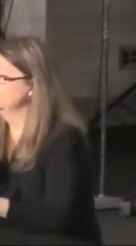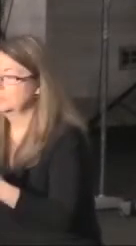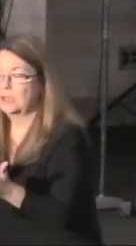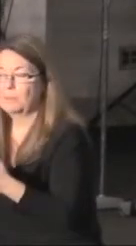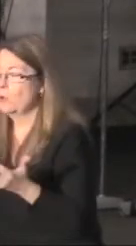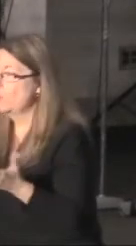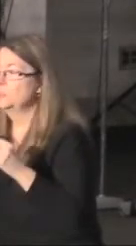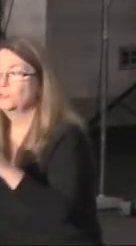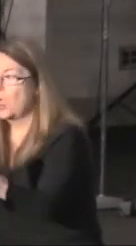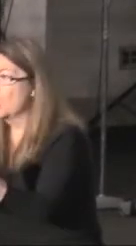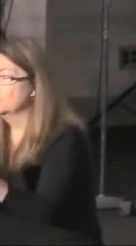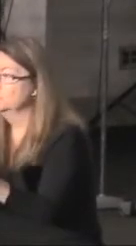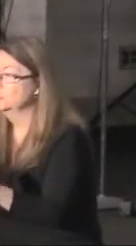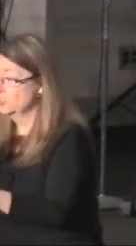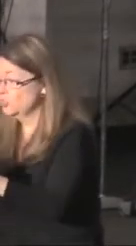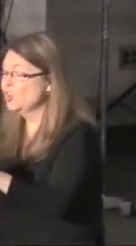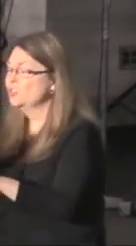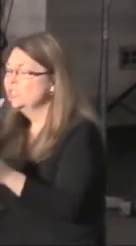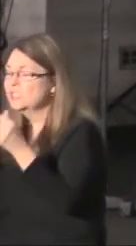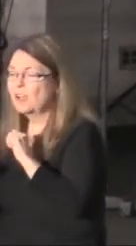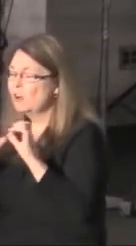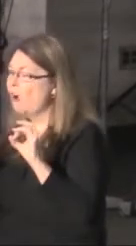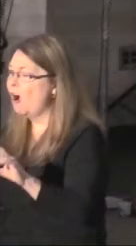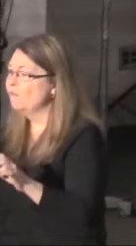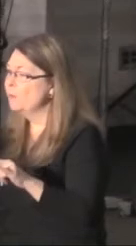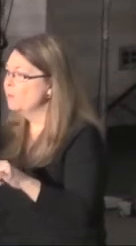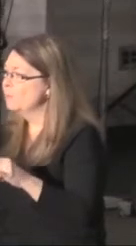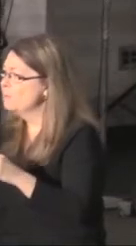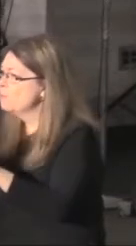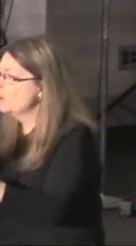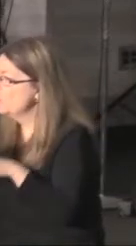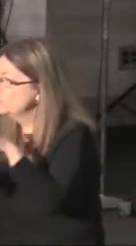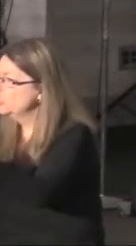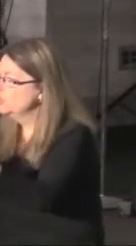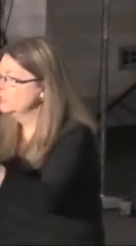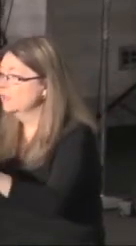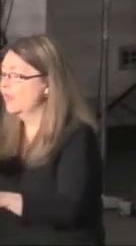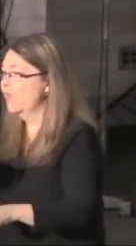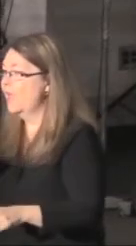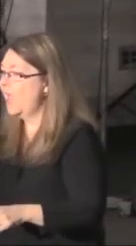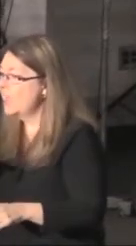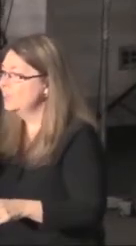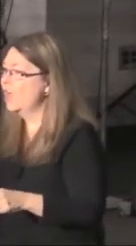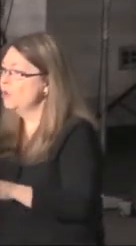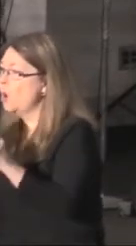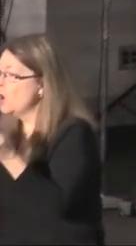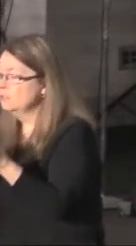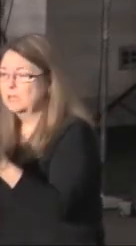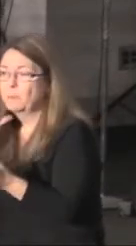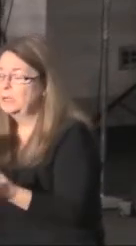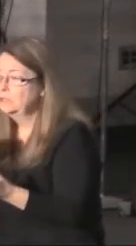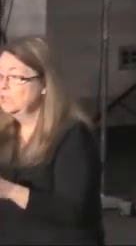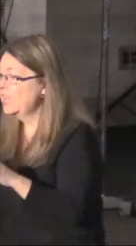you try to do. I mean, think about it. The church has suffered the most horrendous persecution that any organization has ever went through, and the gospel cannot be stopped.